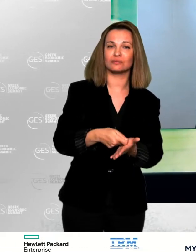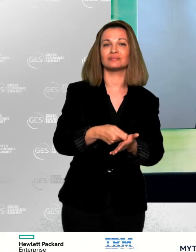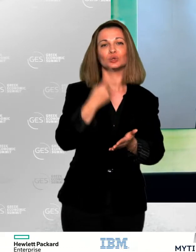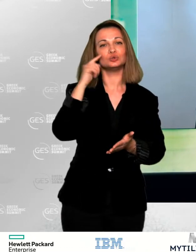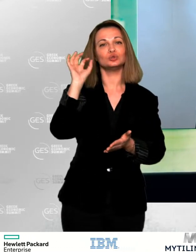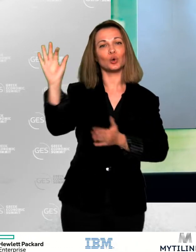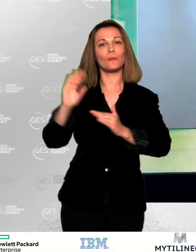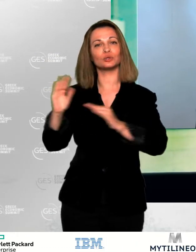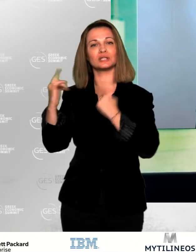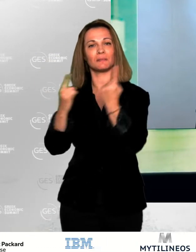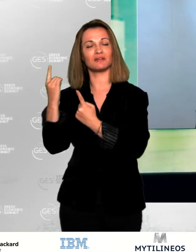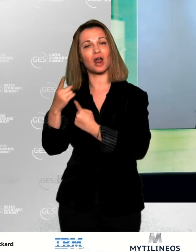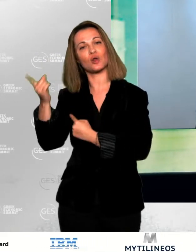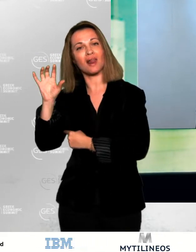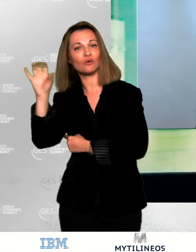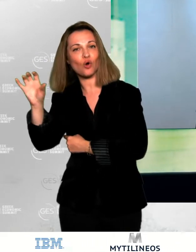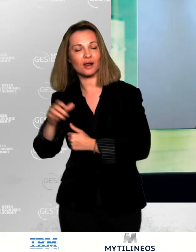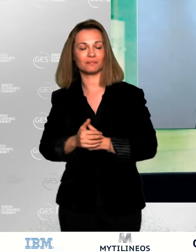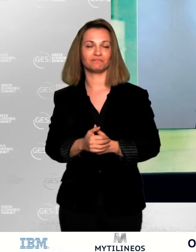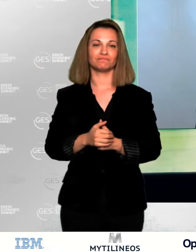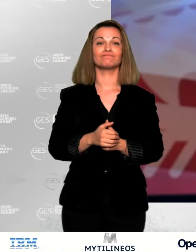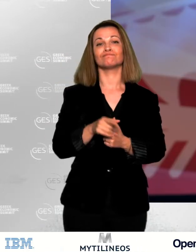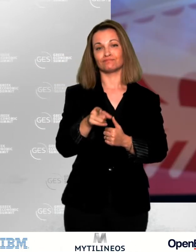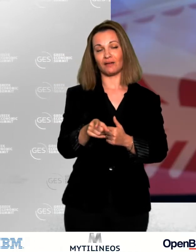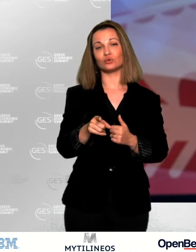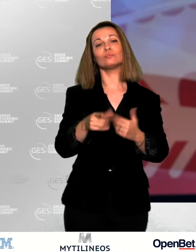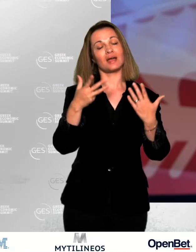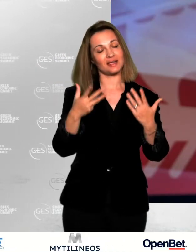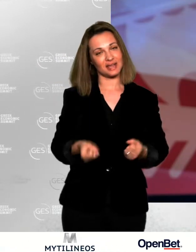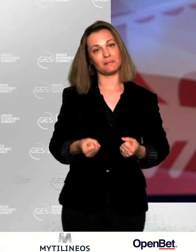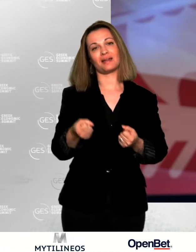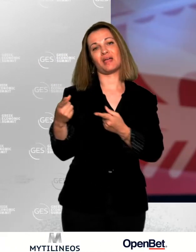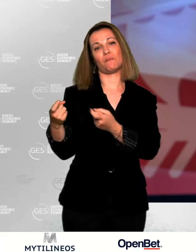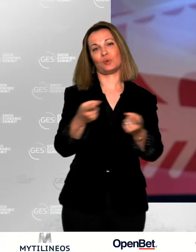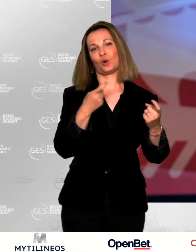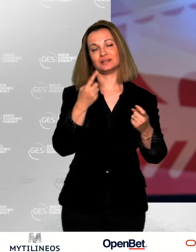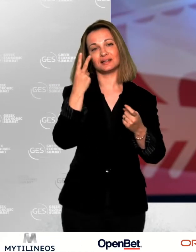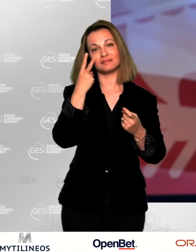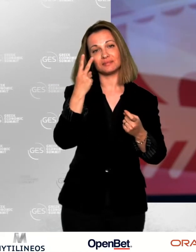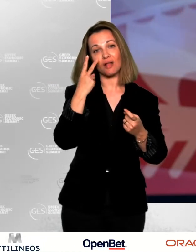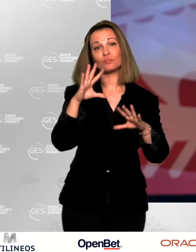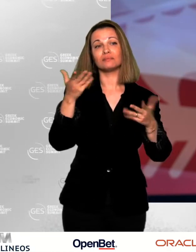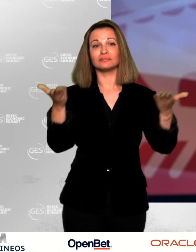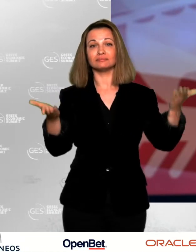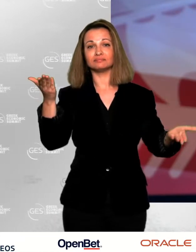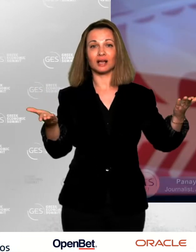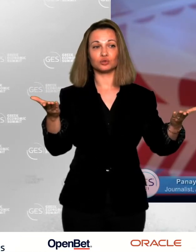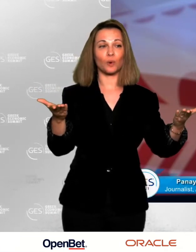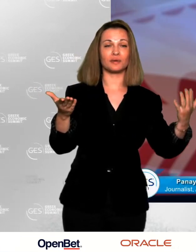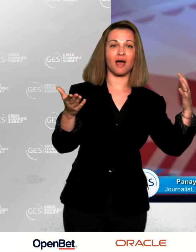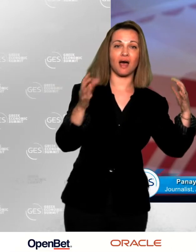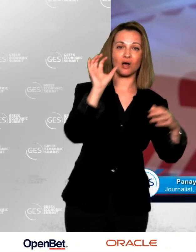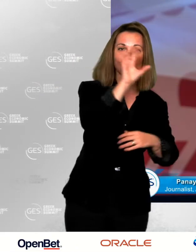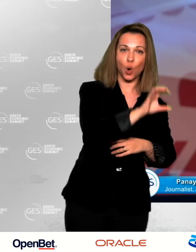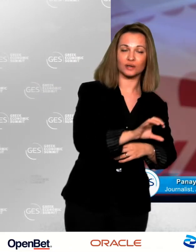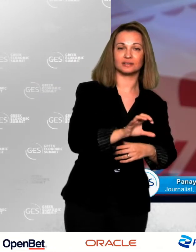that should be in the end based on solidarity. But I mean, don't you think that if we, instead of a